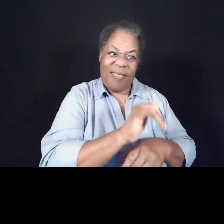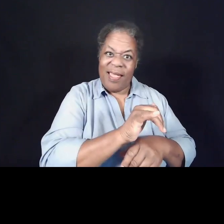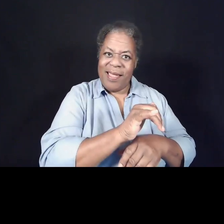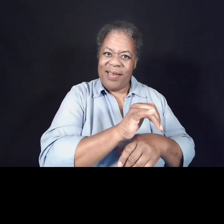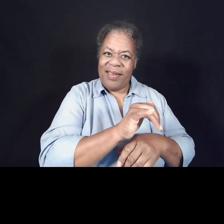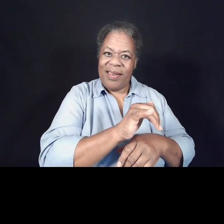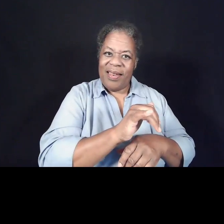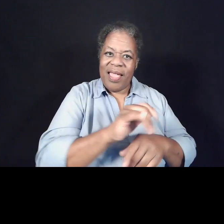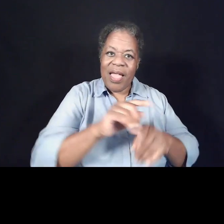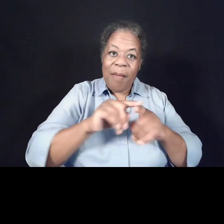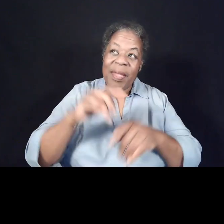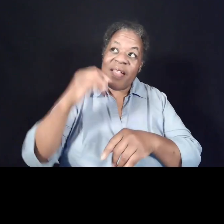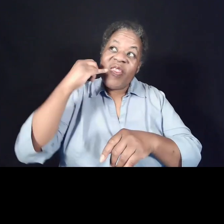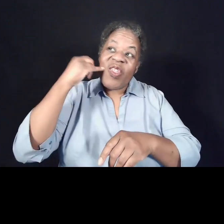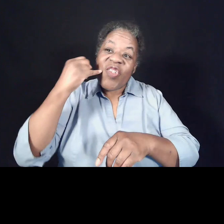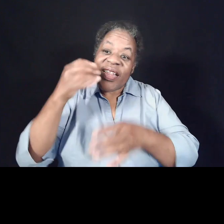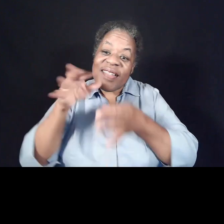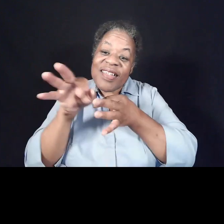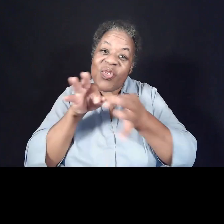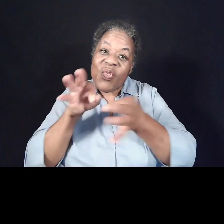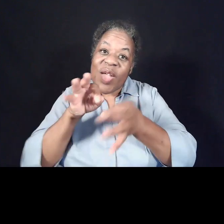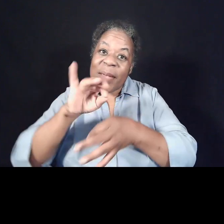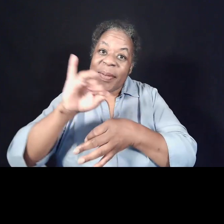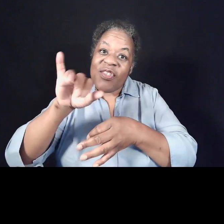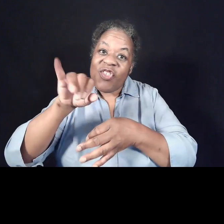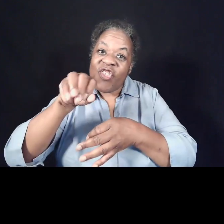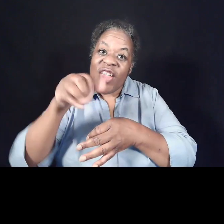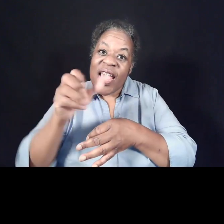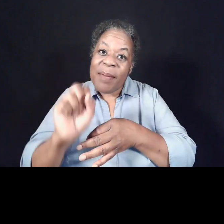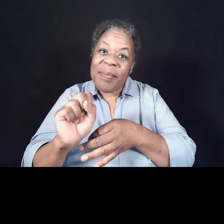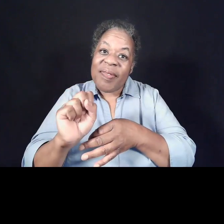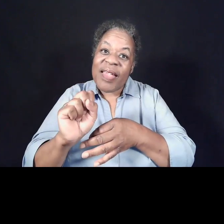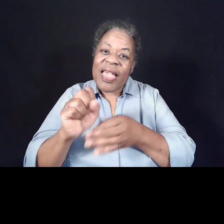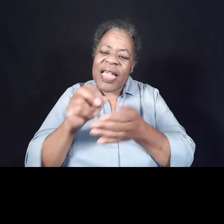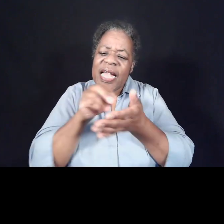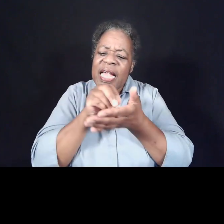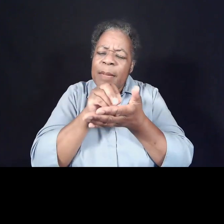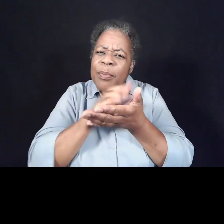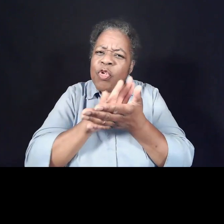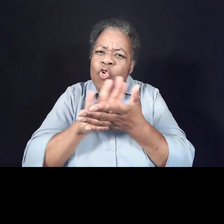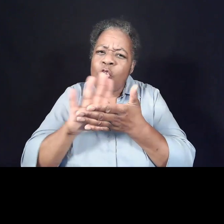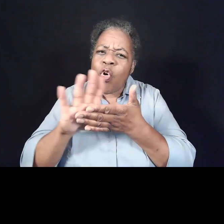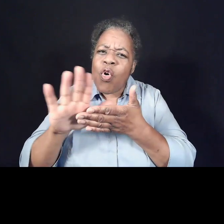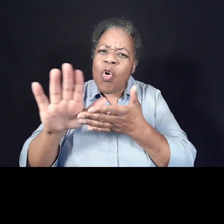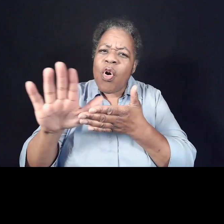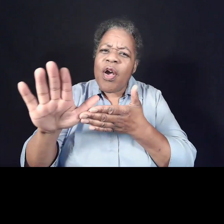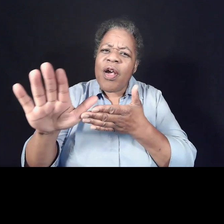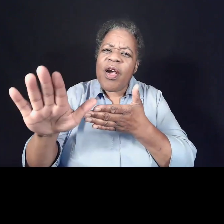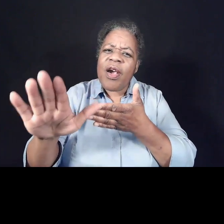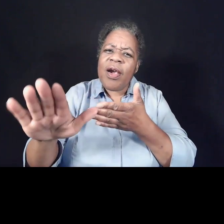But the jealousy described here is a pure, intense,